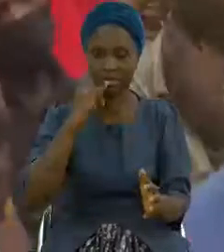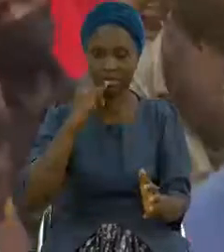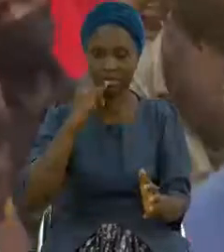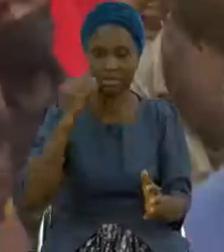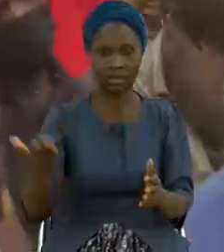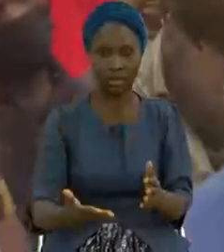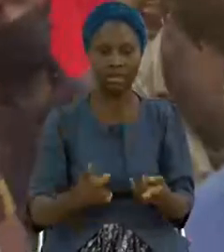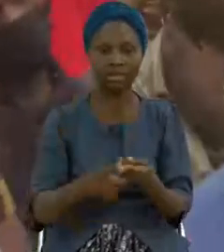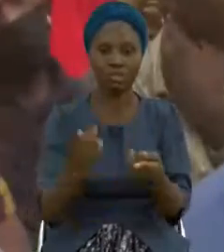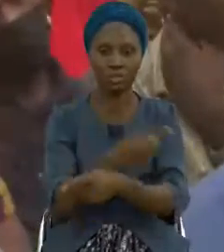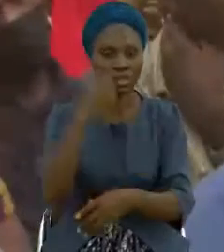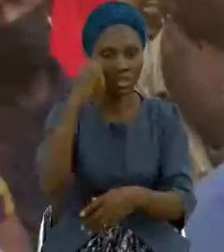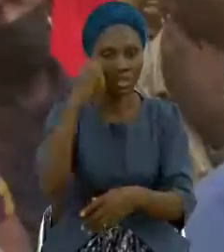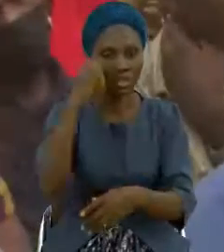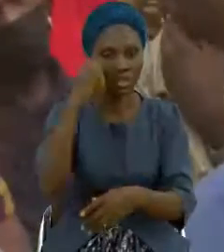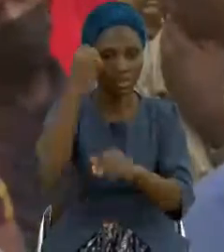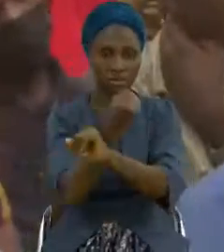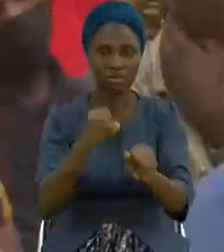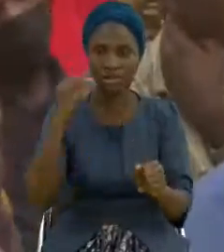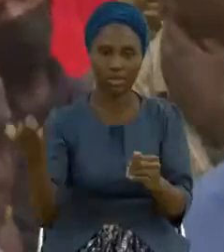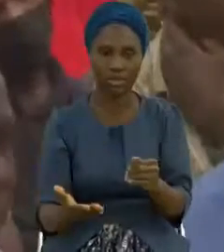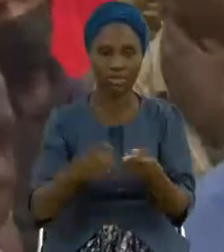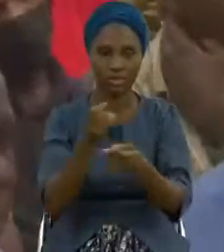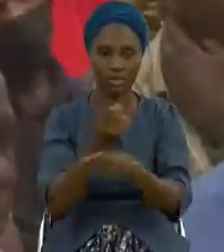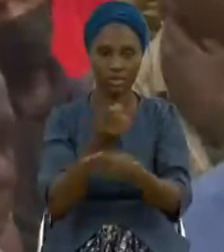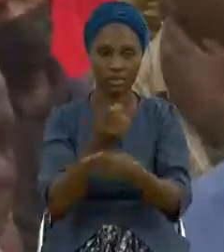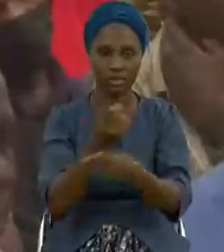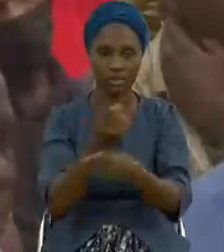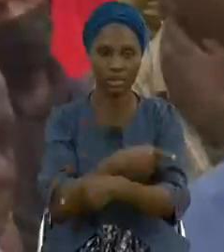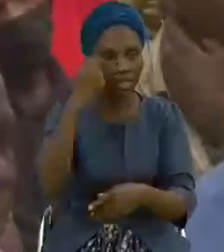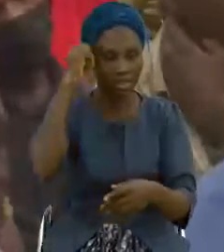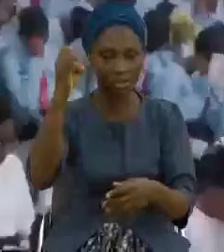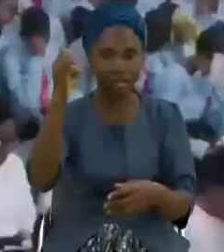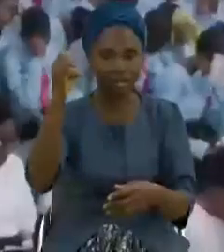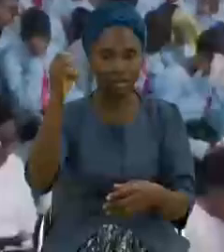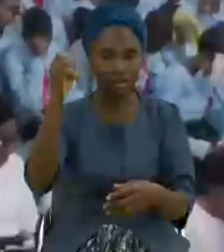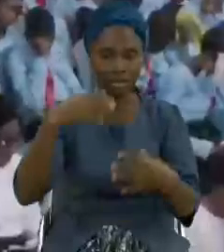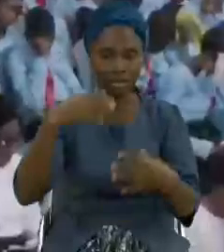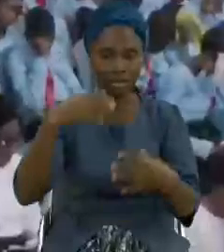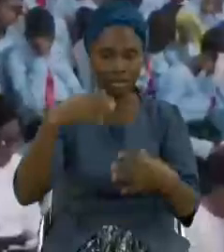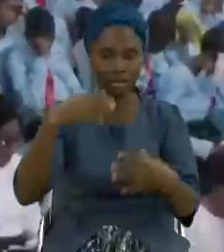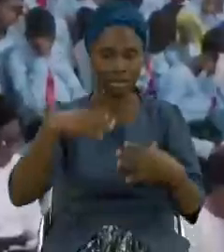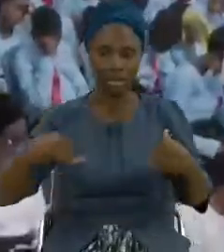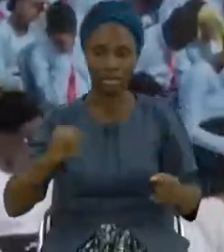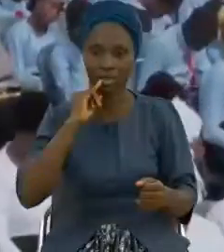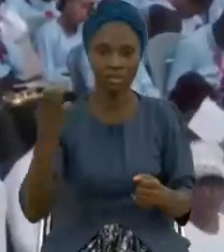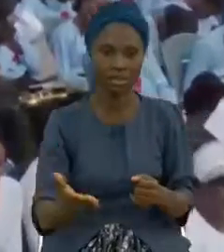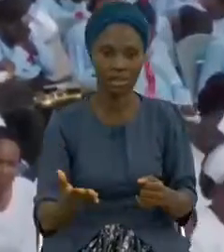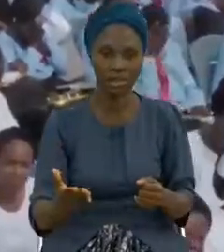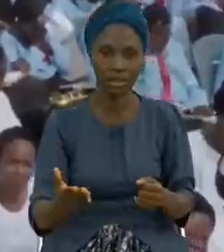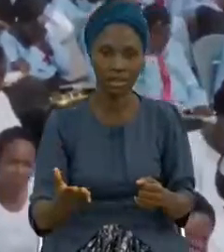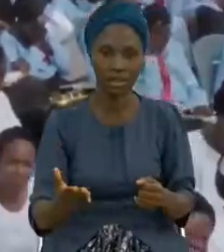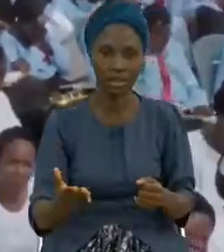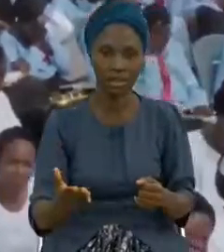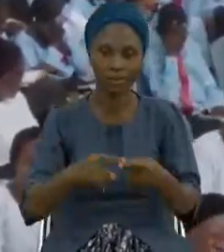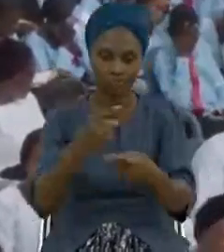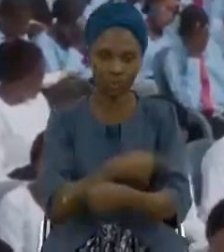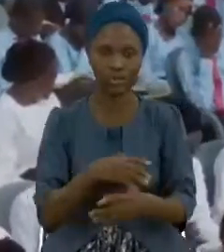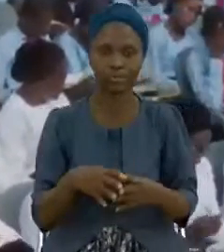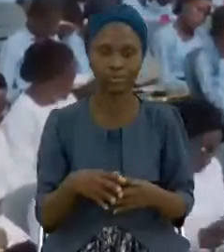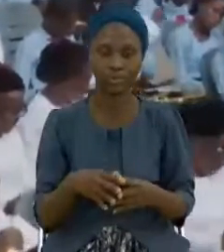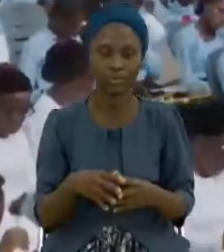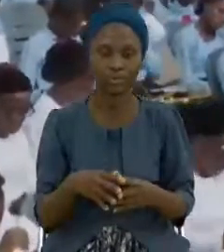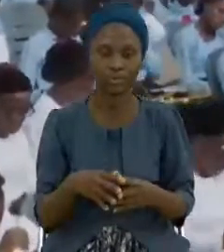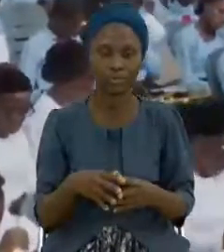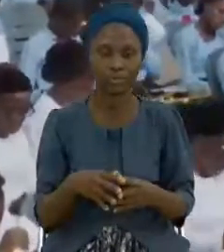His healing is here today. His power is there today. How do I experience